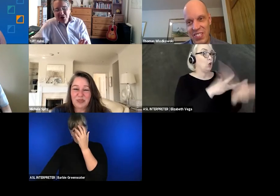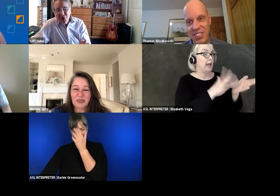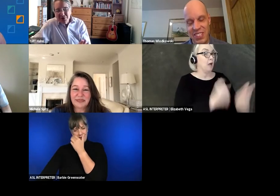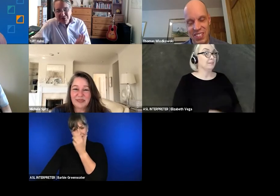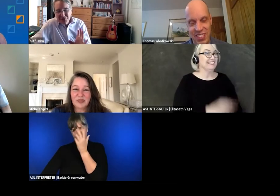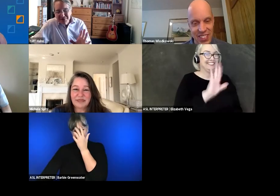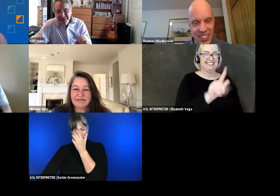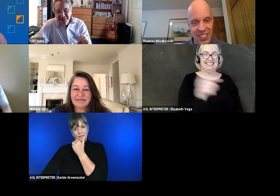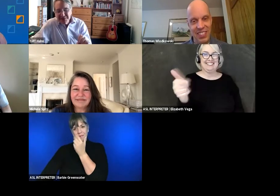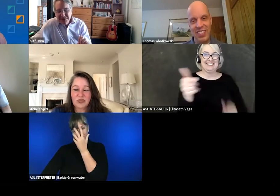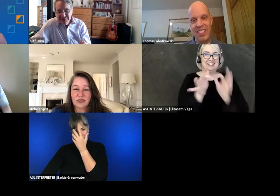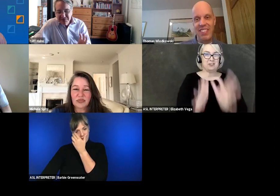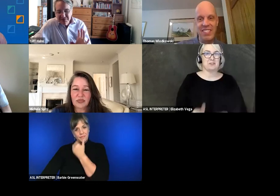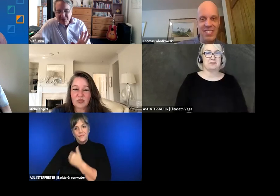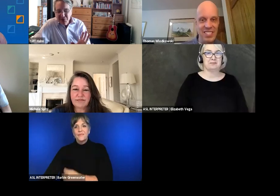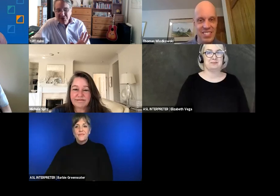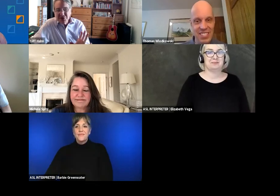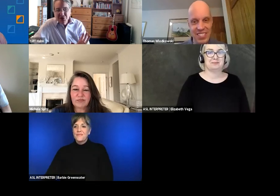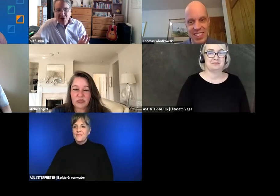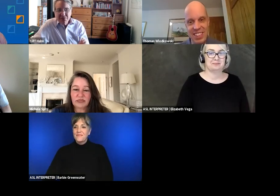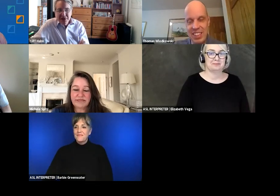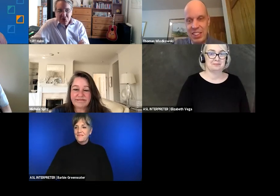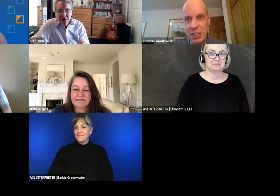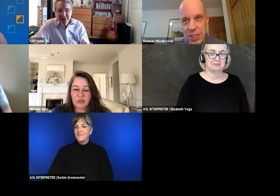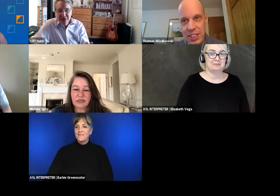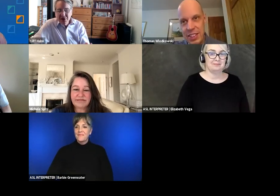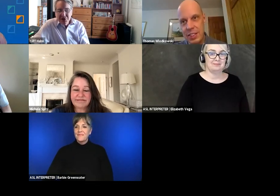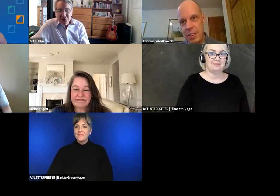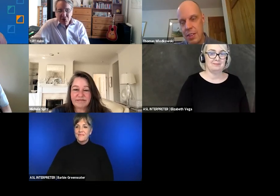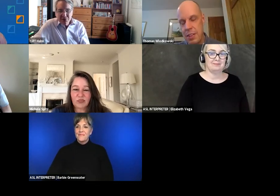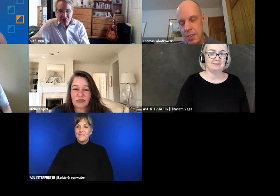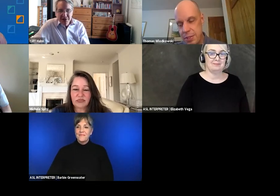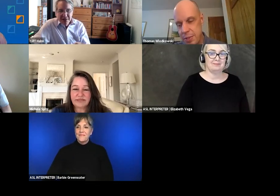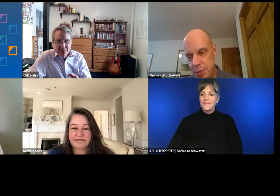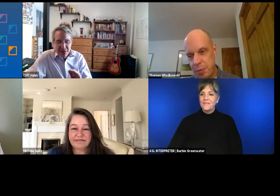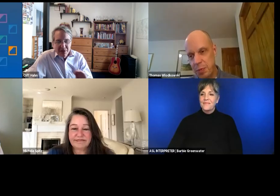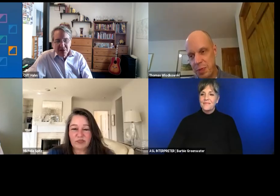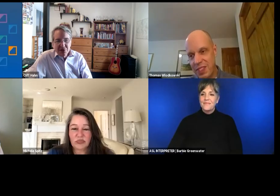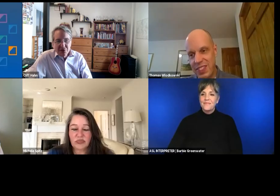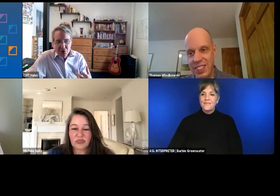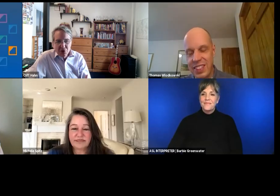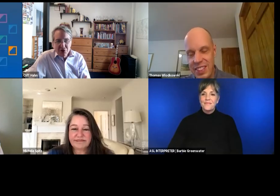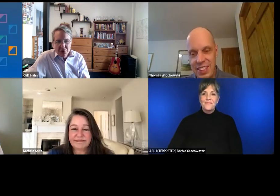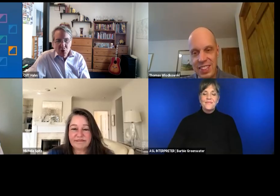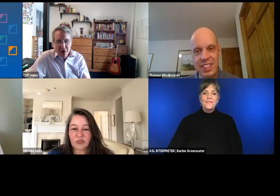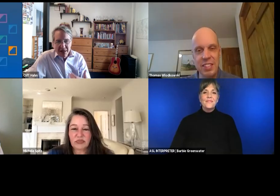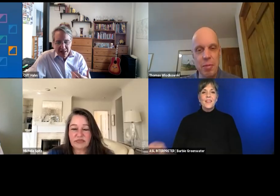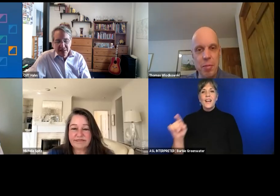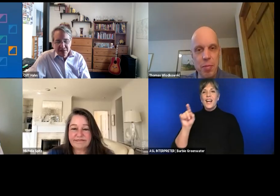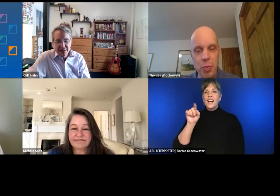She's a wonderful person in Europe that is trying to get audio description in the theaters